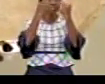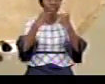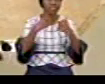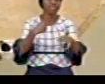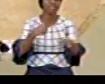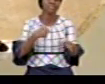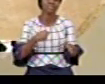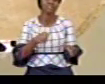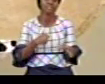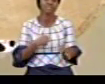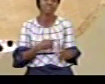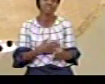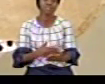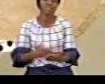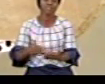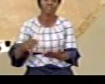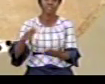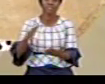me.